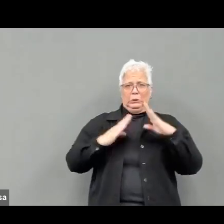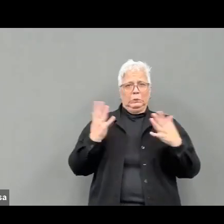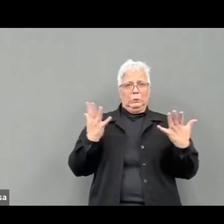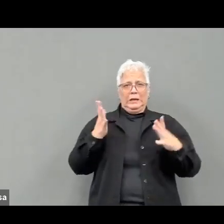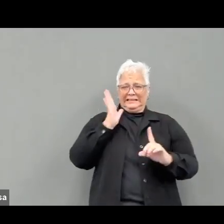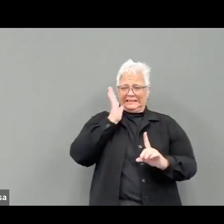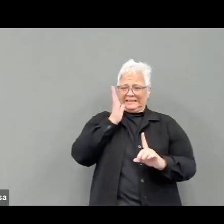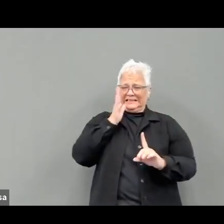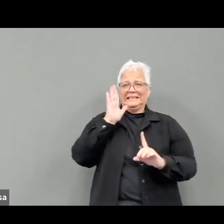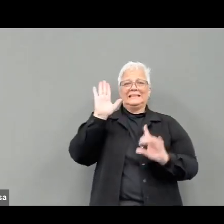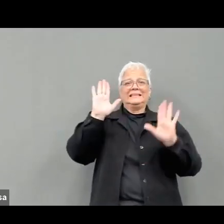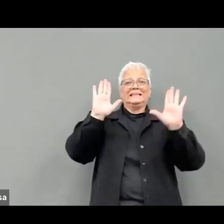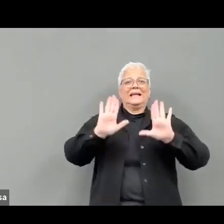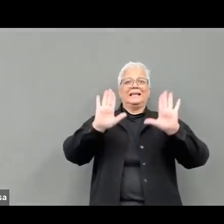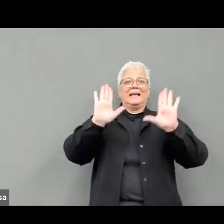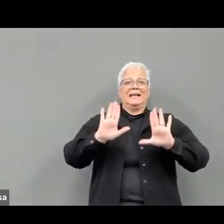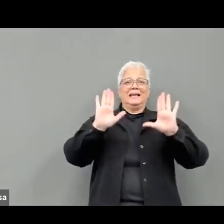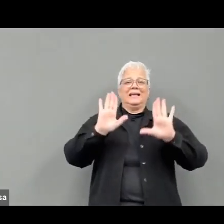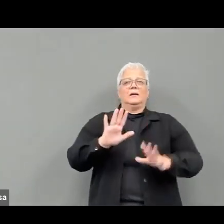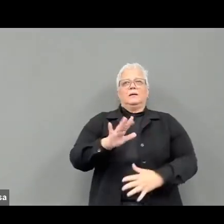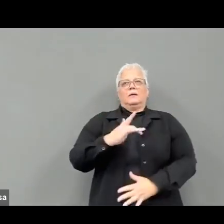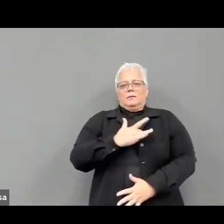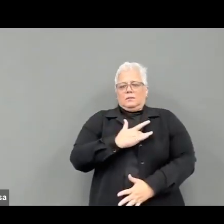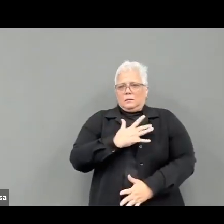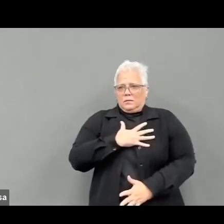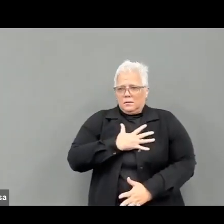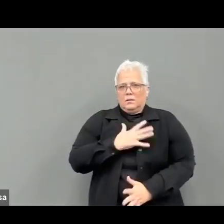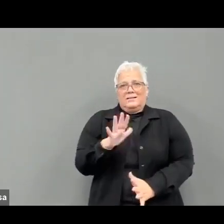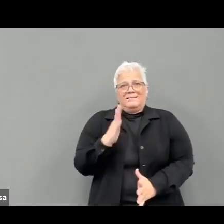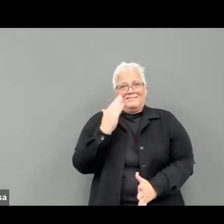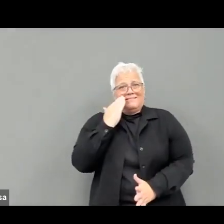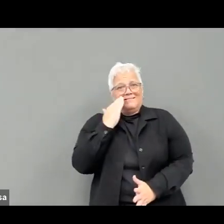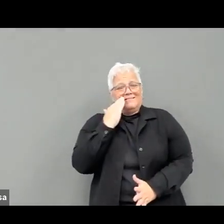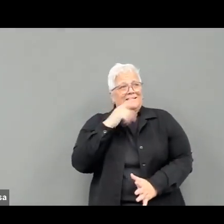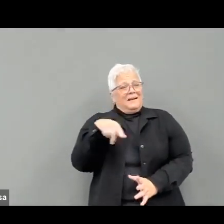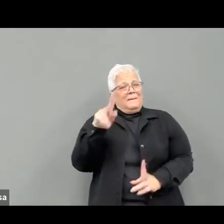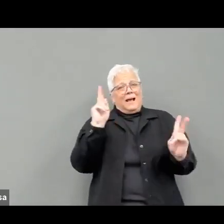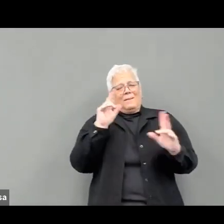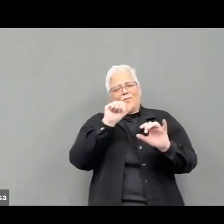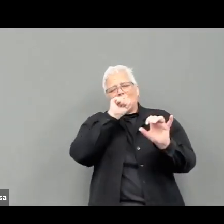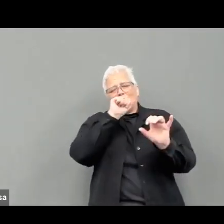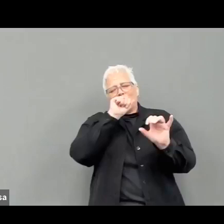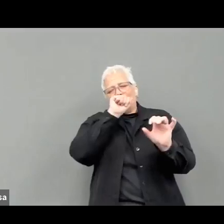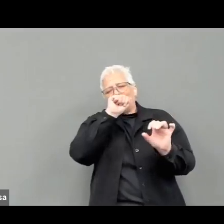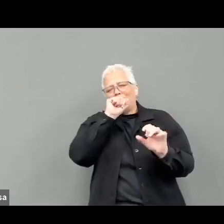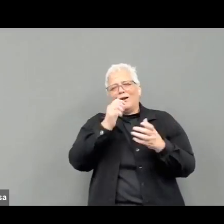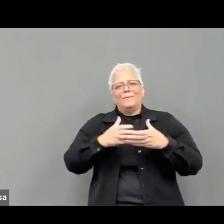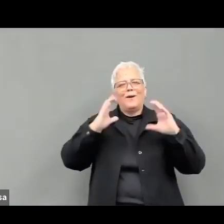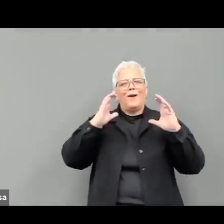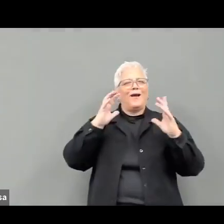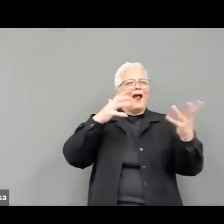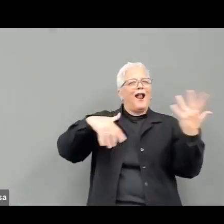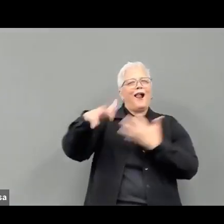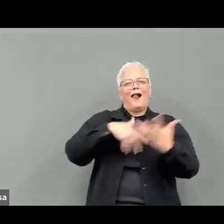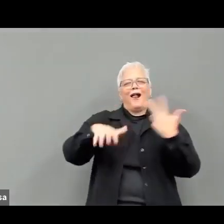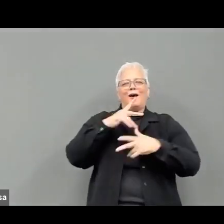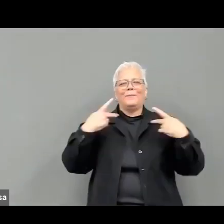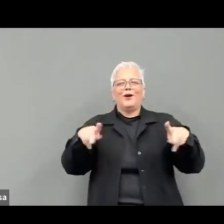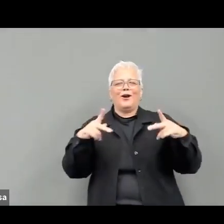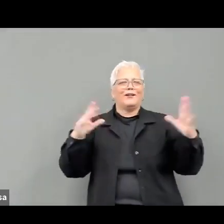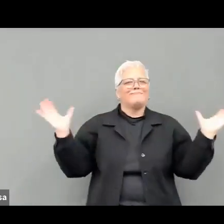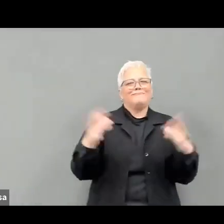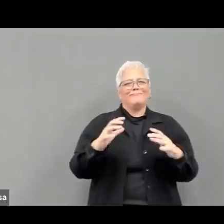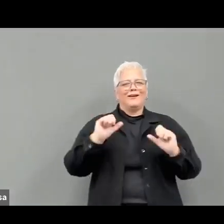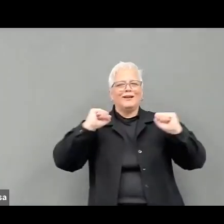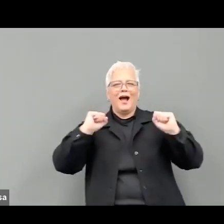Bowl Sunday. Some of us may be rooting for the old guy, Tom Brady,